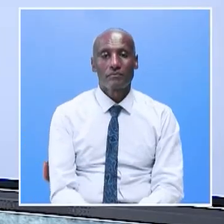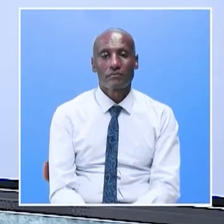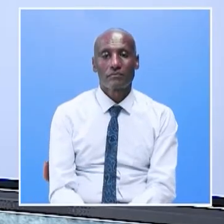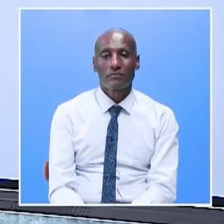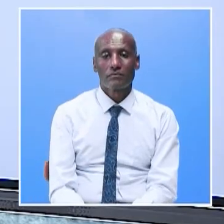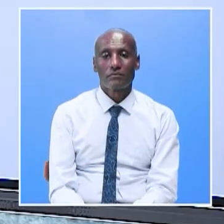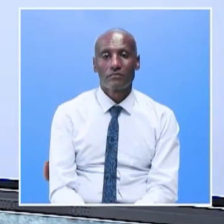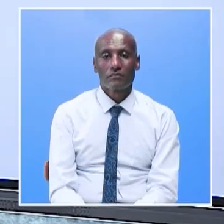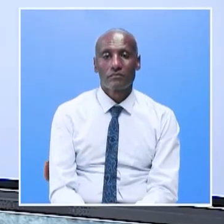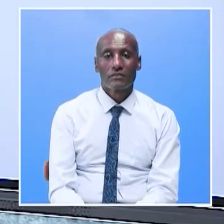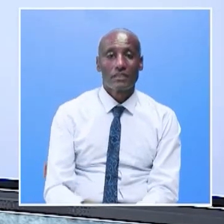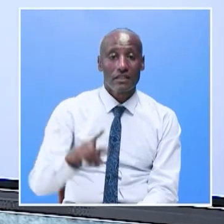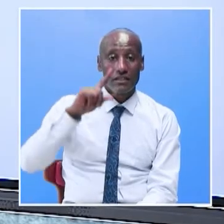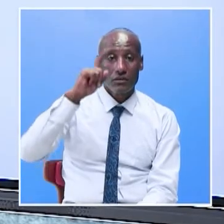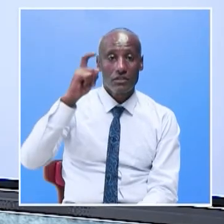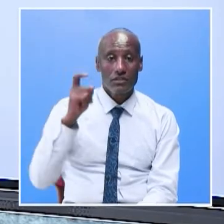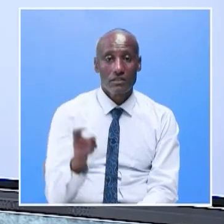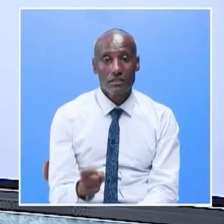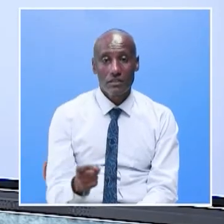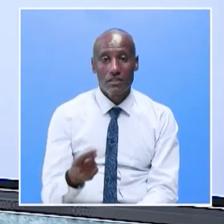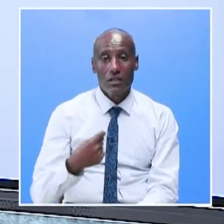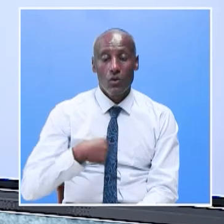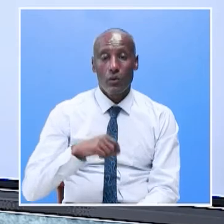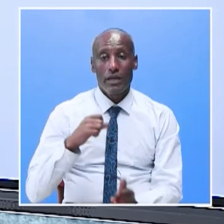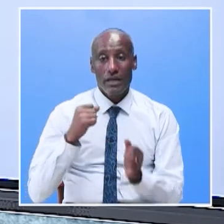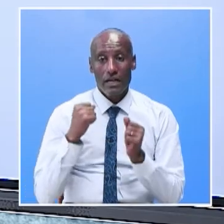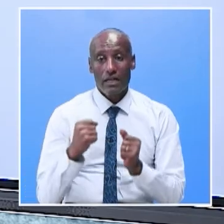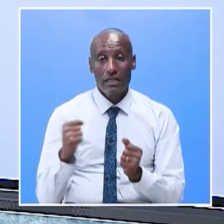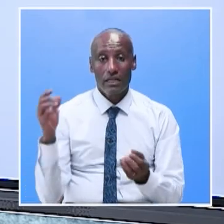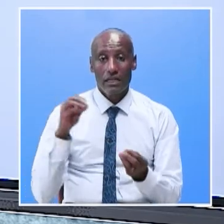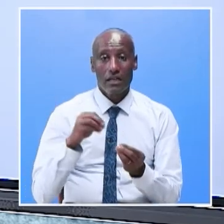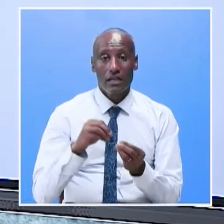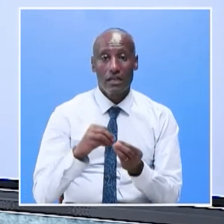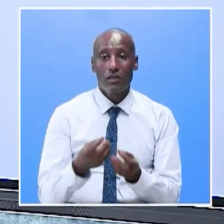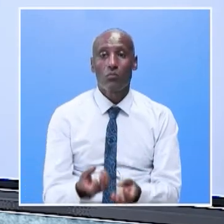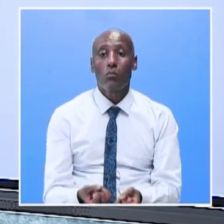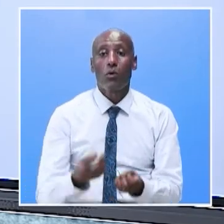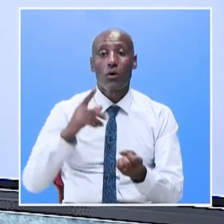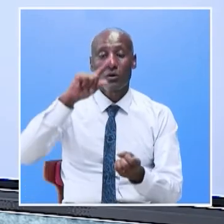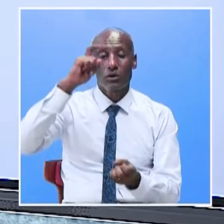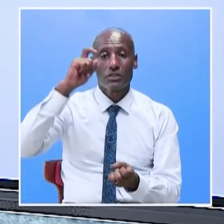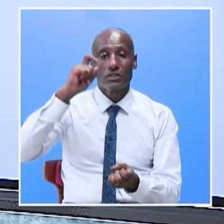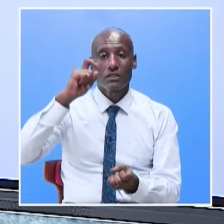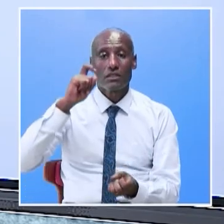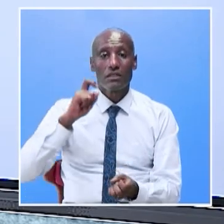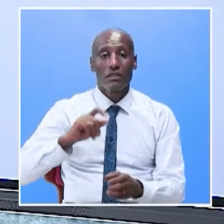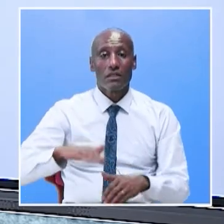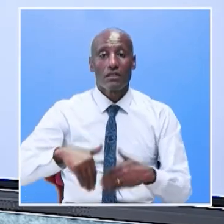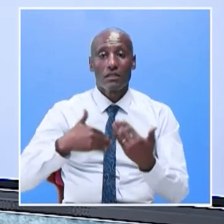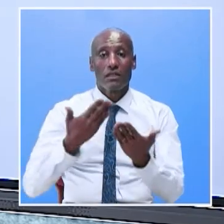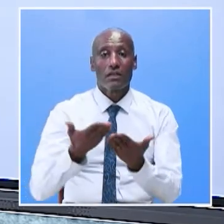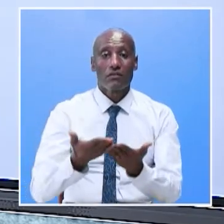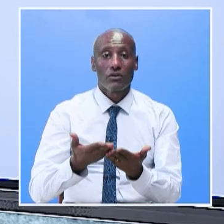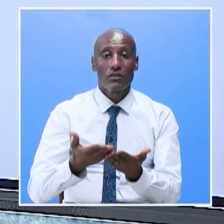Here is your questions, and we can add more questions after this time. Students, let me give you, like